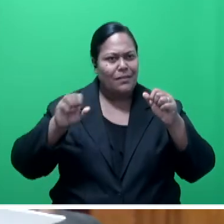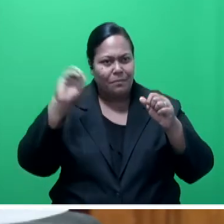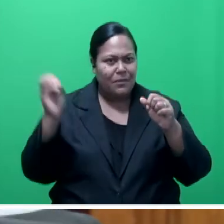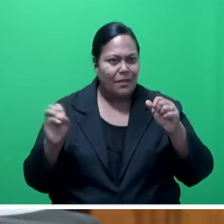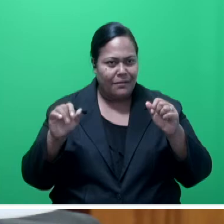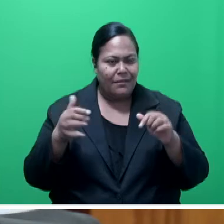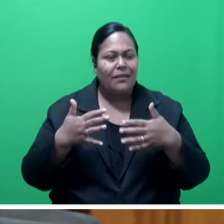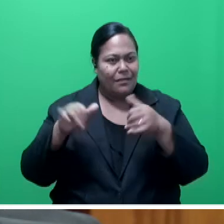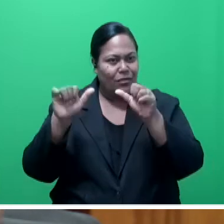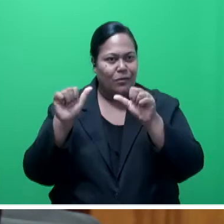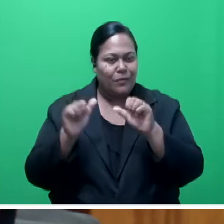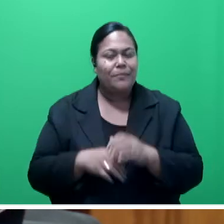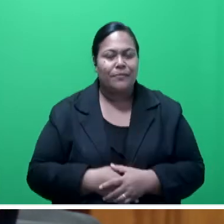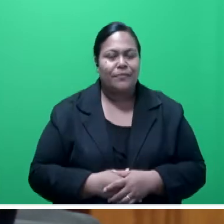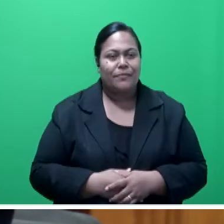Speaker,